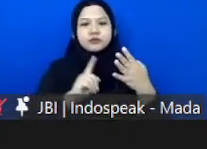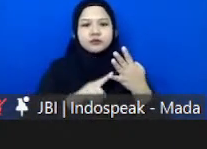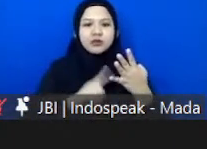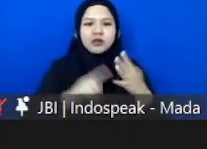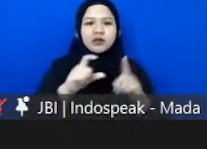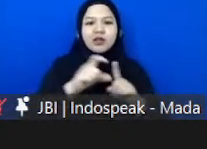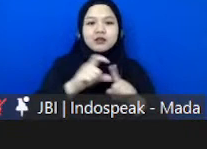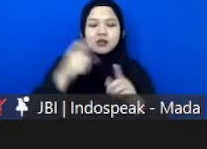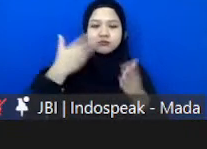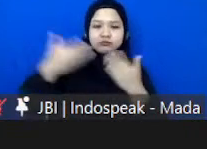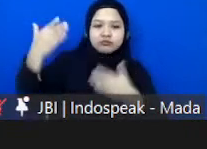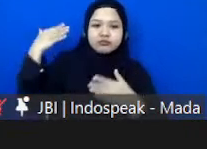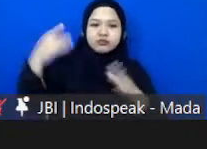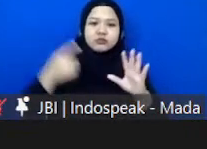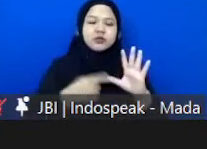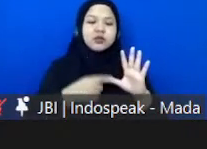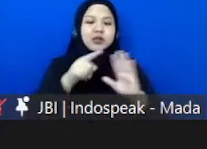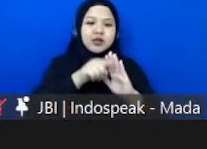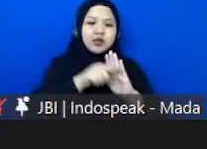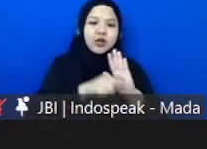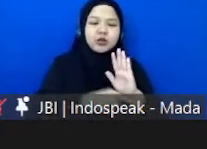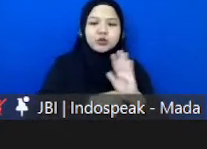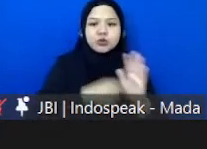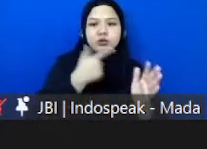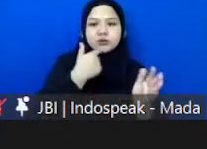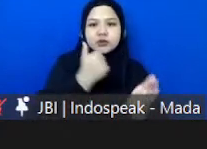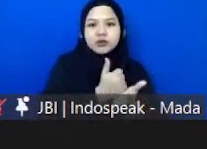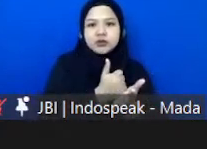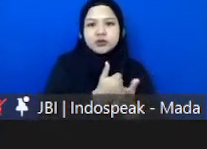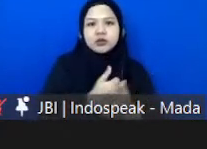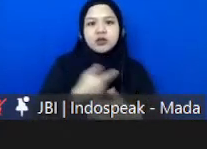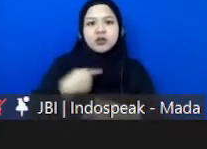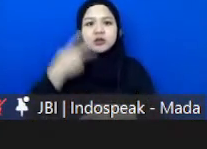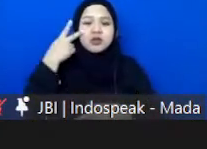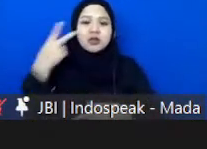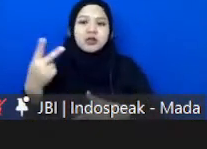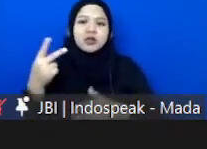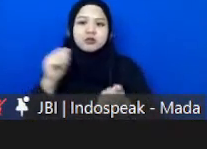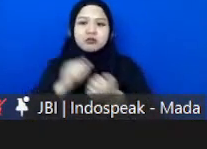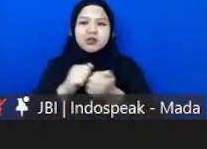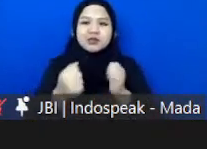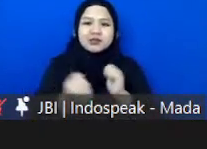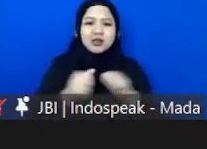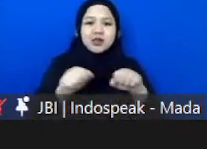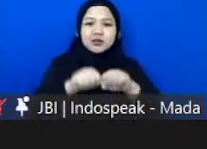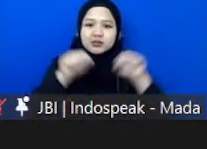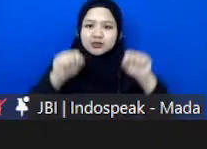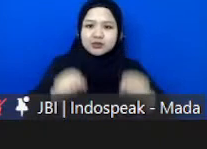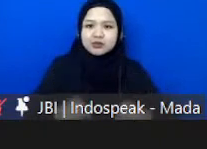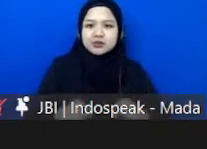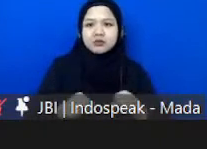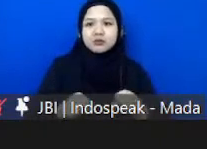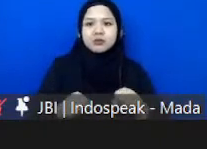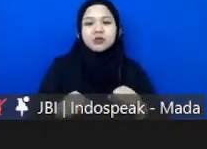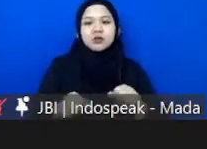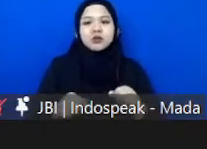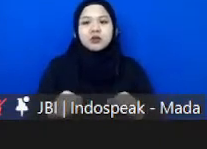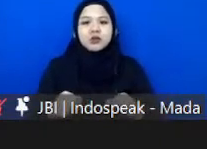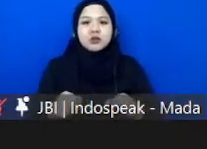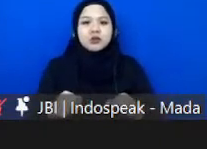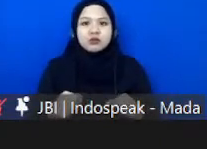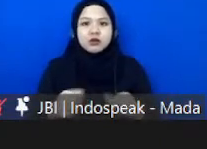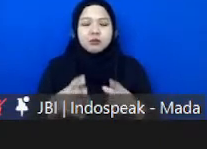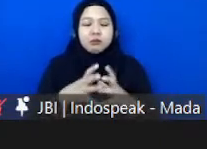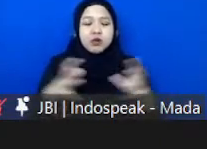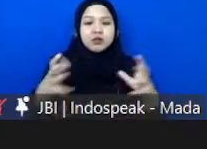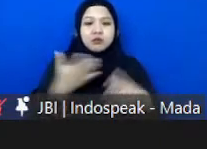or essential indicator. And we find it, the problem with the system that there is no most of the majority of